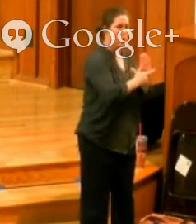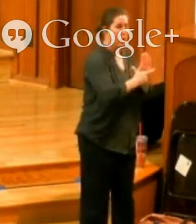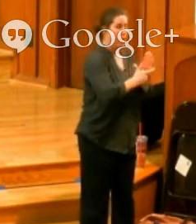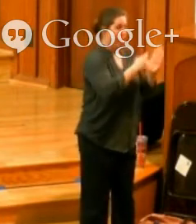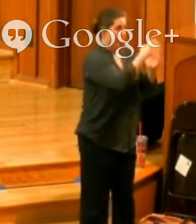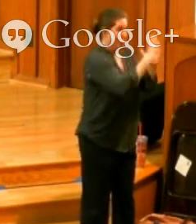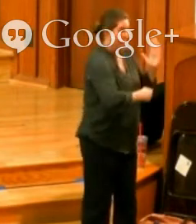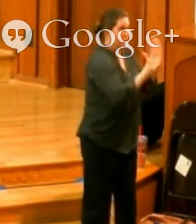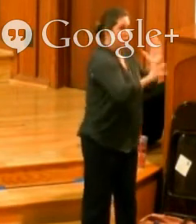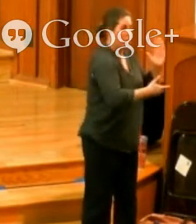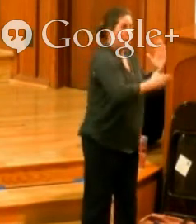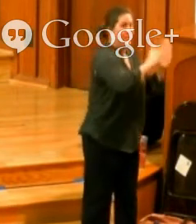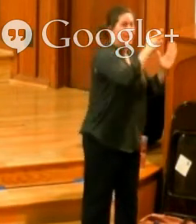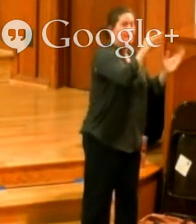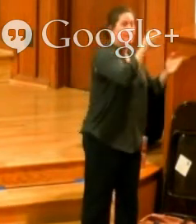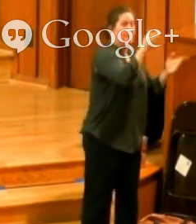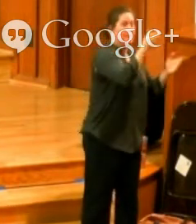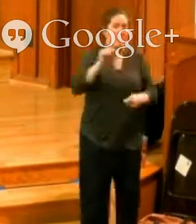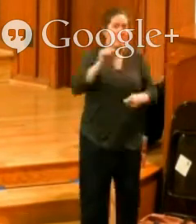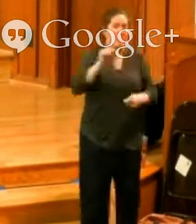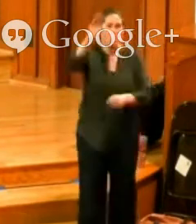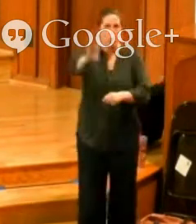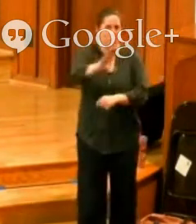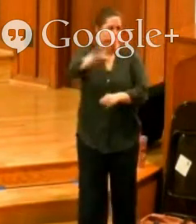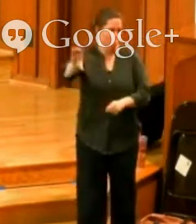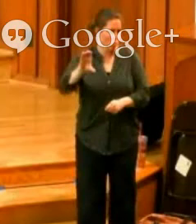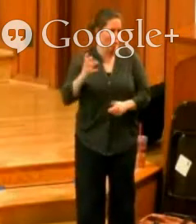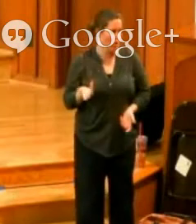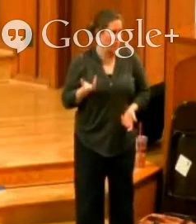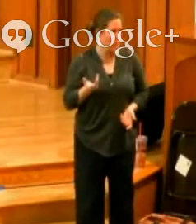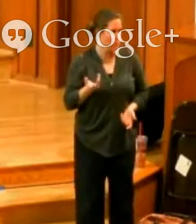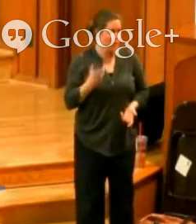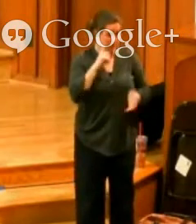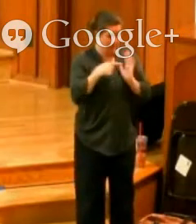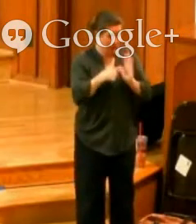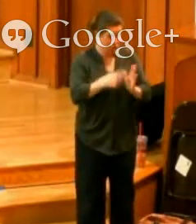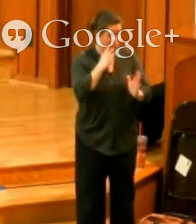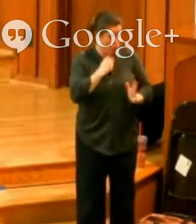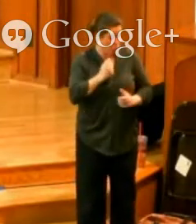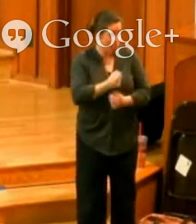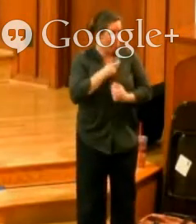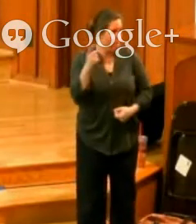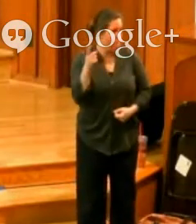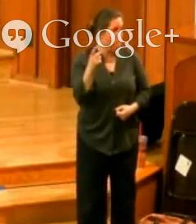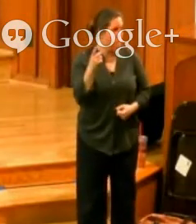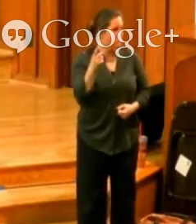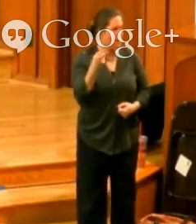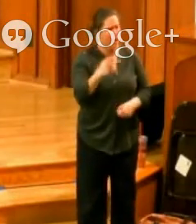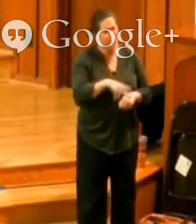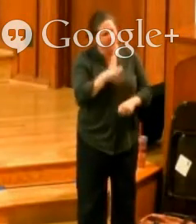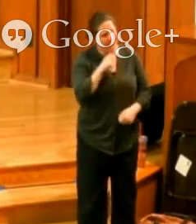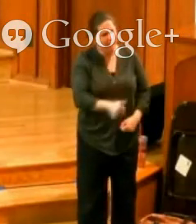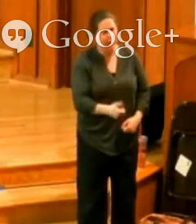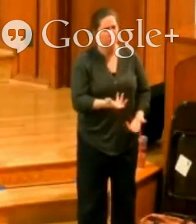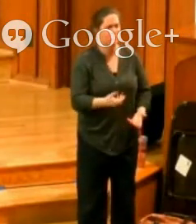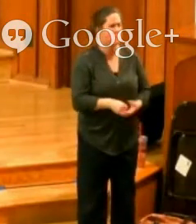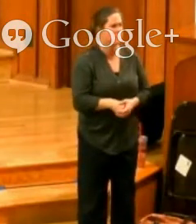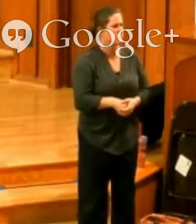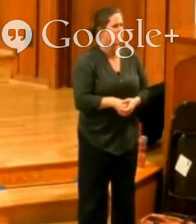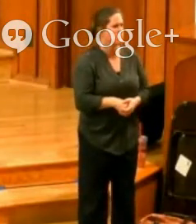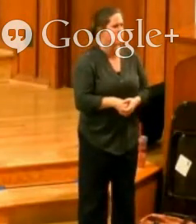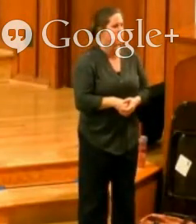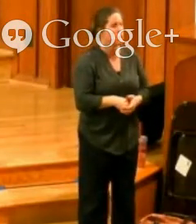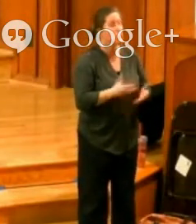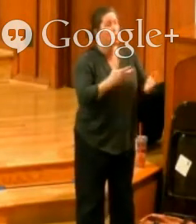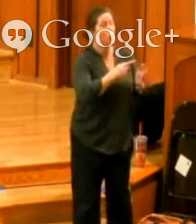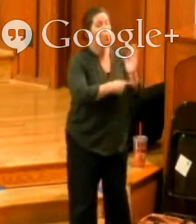on the cross? What sense does that make, friends? Does that show that we have love for Jesus? Absolutely not. So what shows our love for